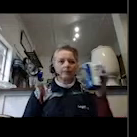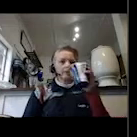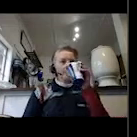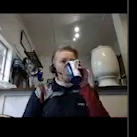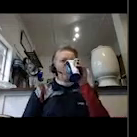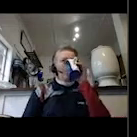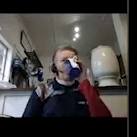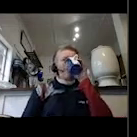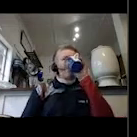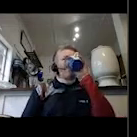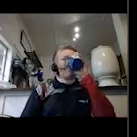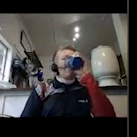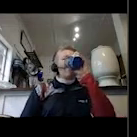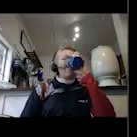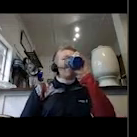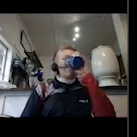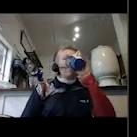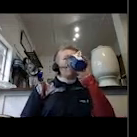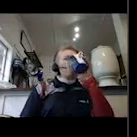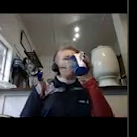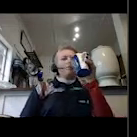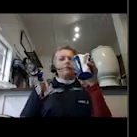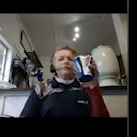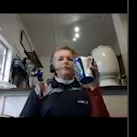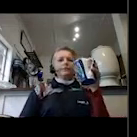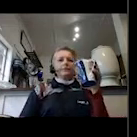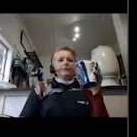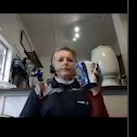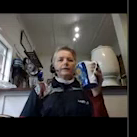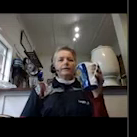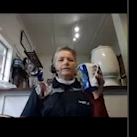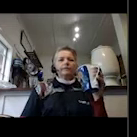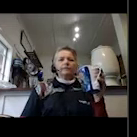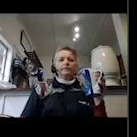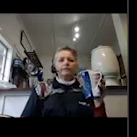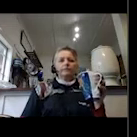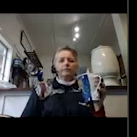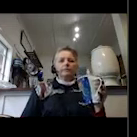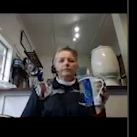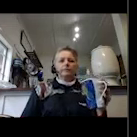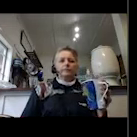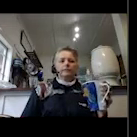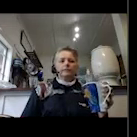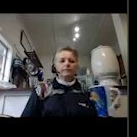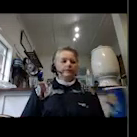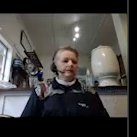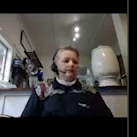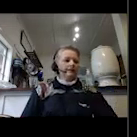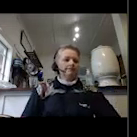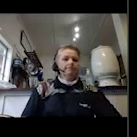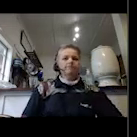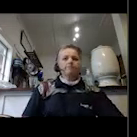much experience do you have interpreting in civil law cases? Quite a lot, a little bit, none yet, but I'm